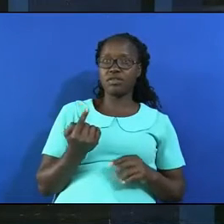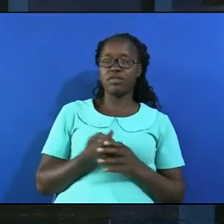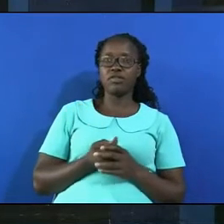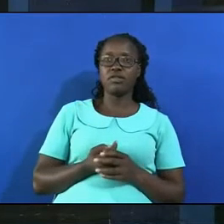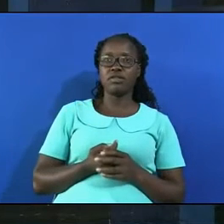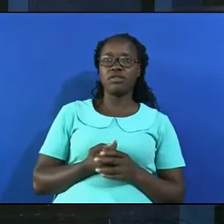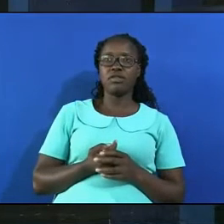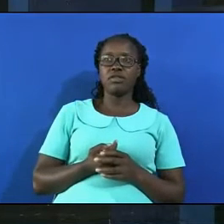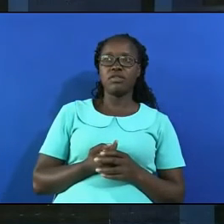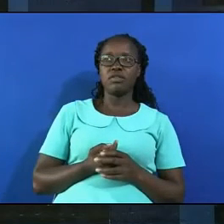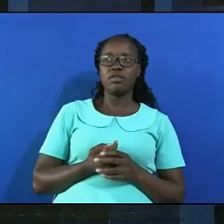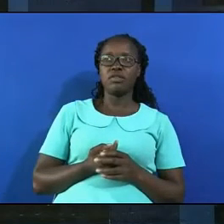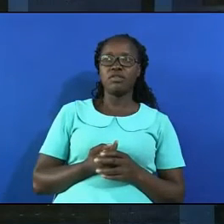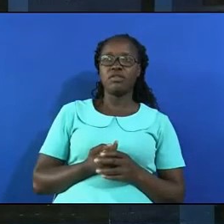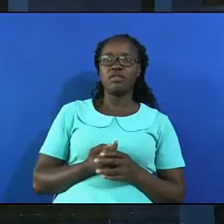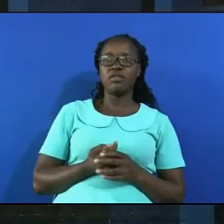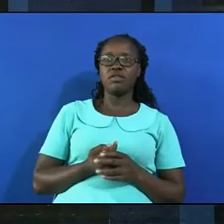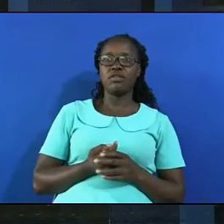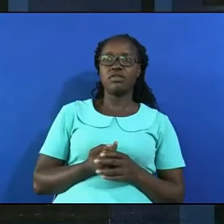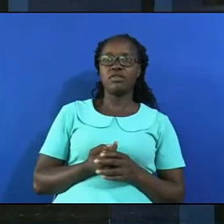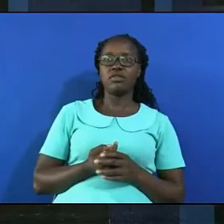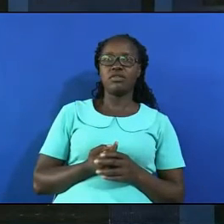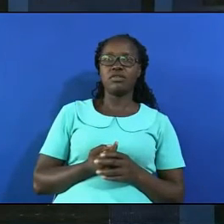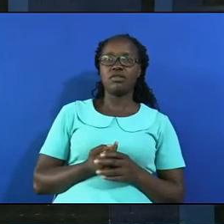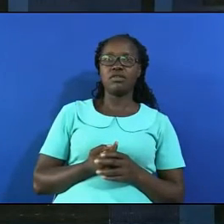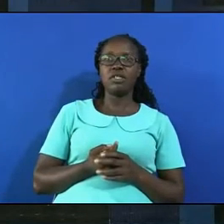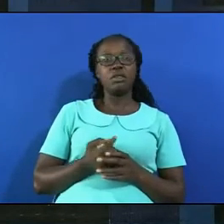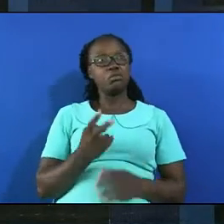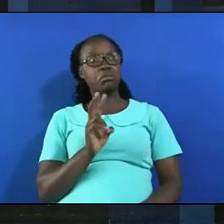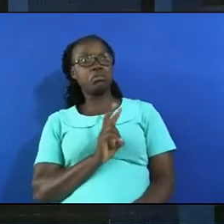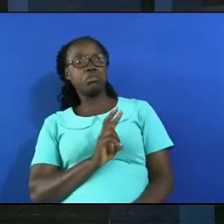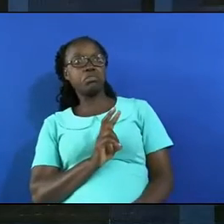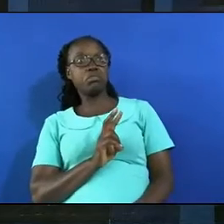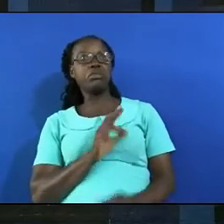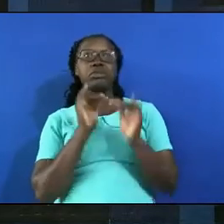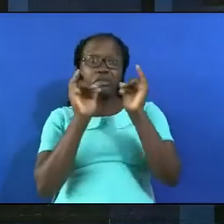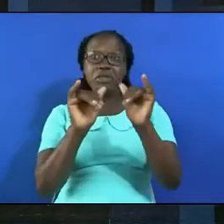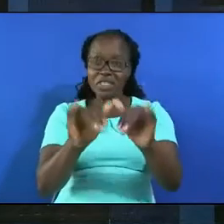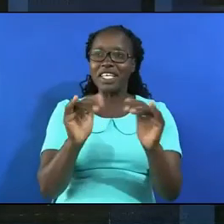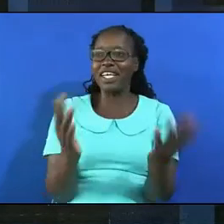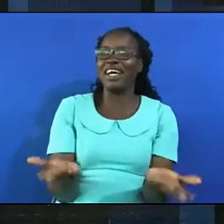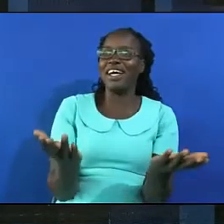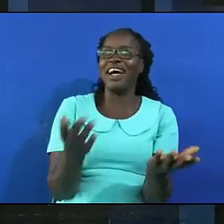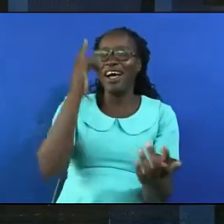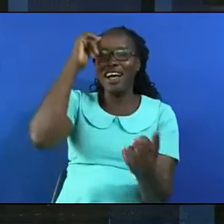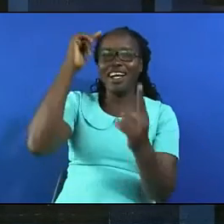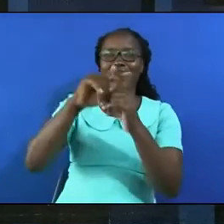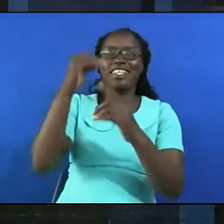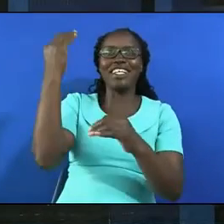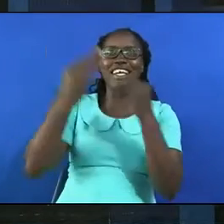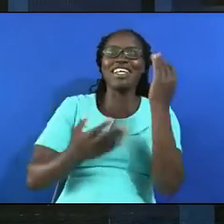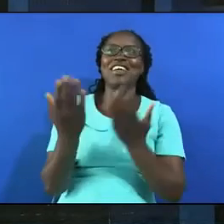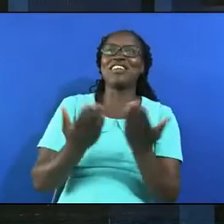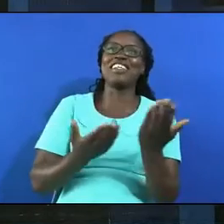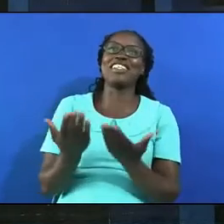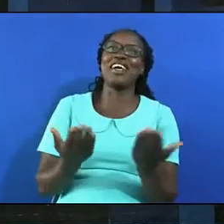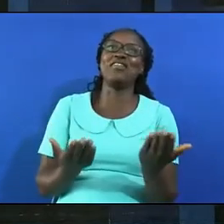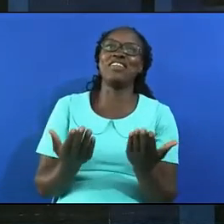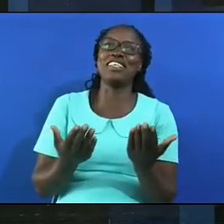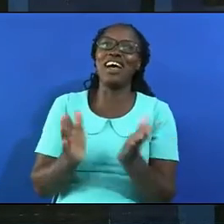Yeah. If you say amen, the blessings come to you. If you just look at me, you will remain that way until the end of the service. Are we